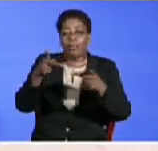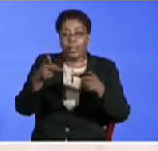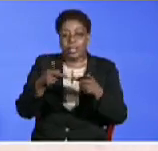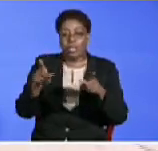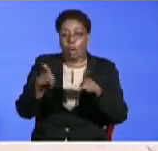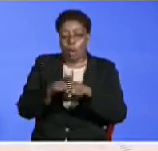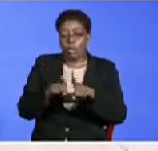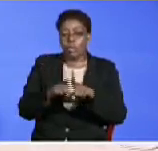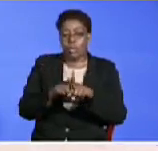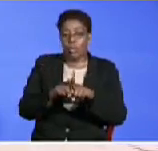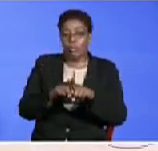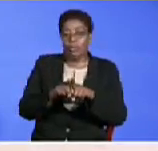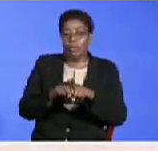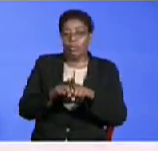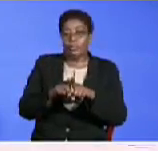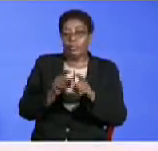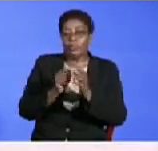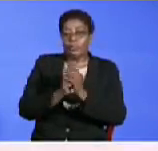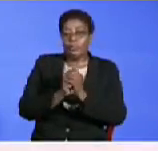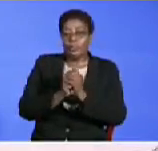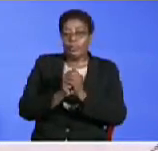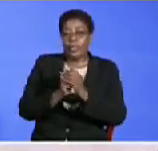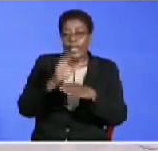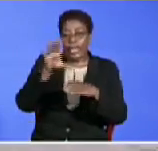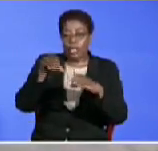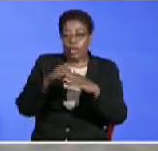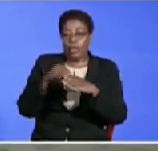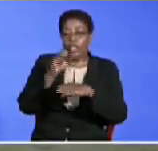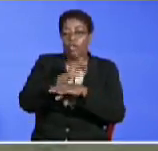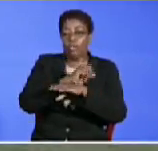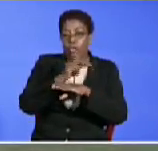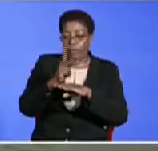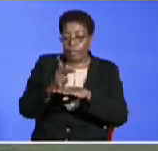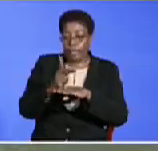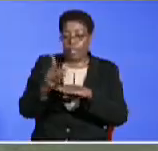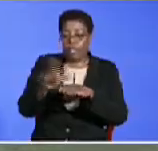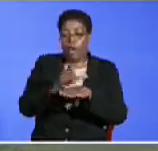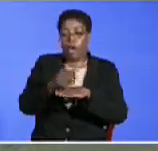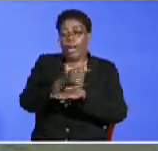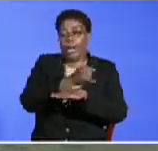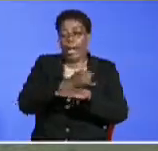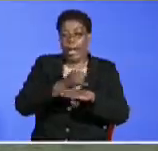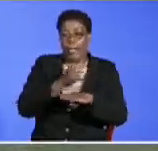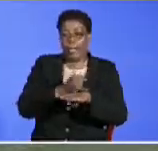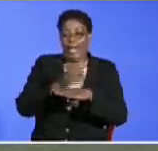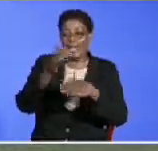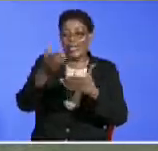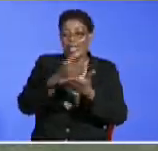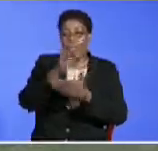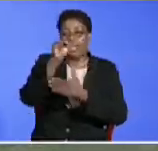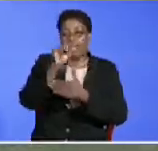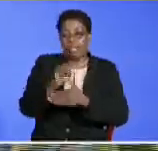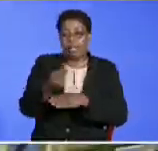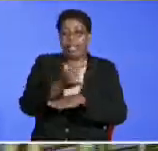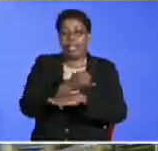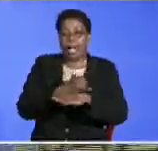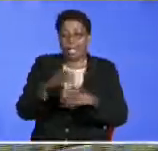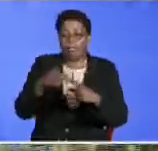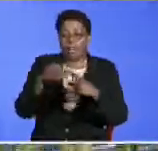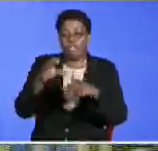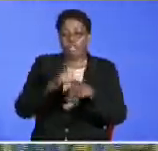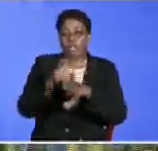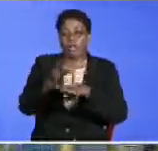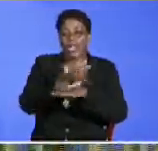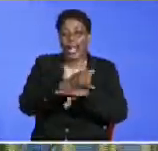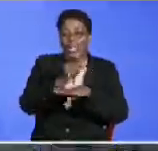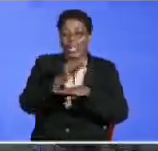vulnerable in comparison to the rest of the country includes New Providence, Long Island, and some of our southern islands, in particular Crooked Island